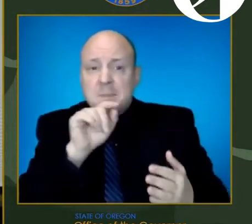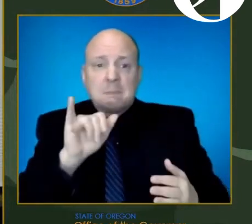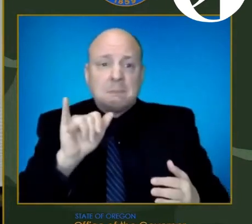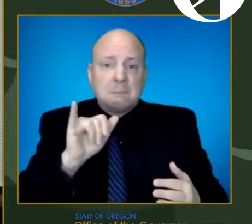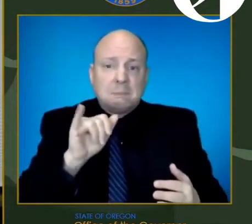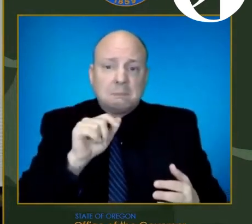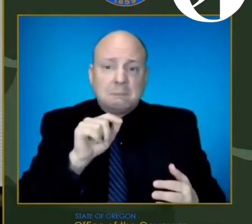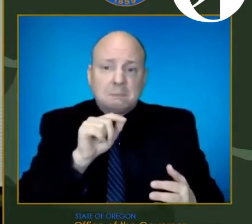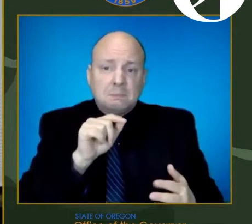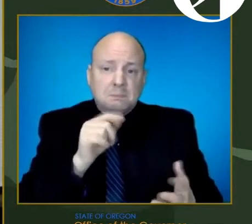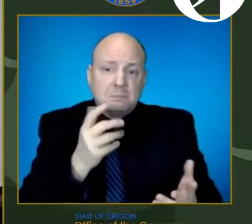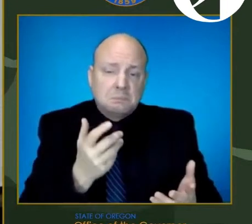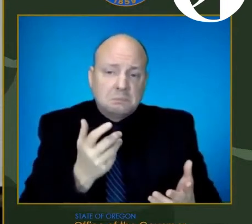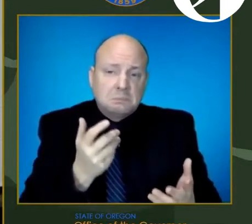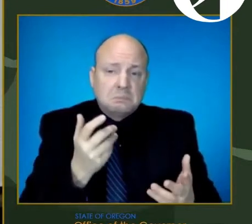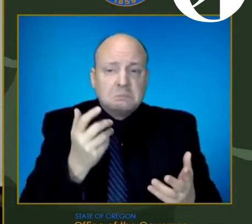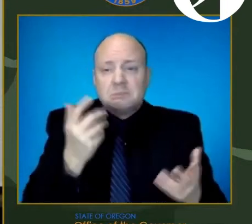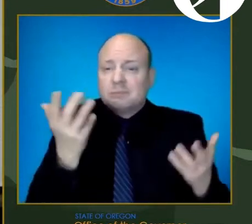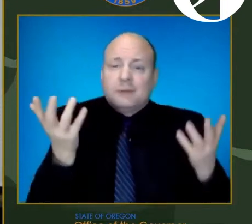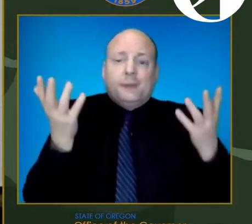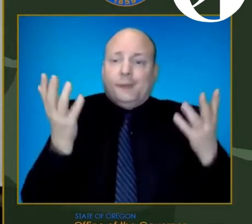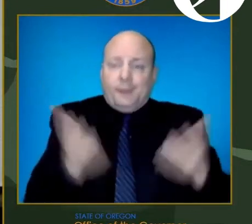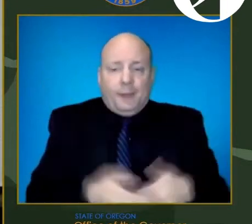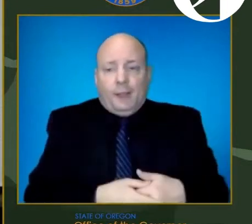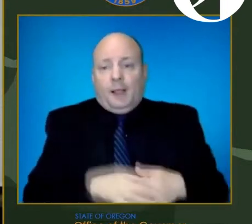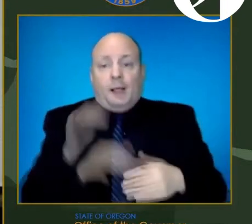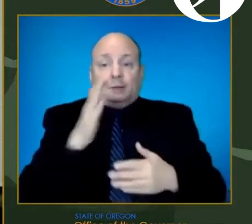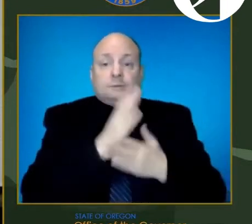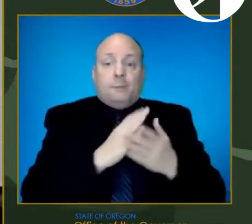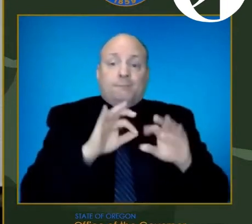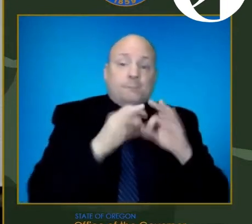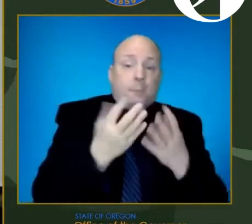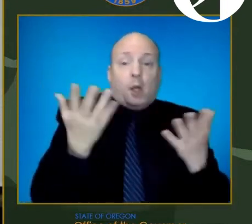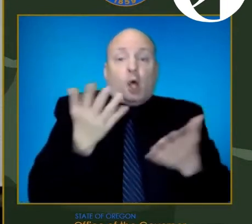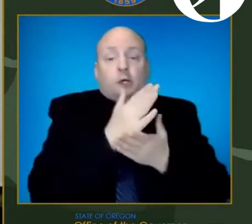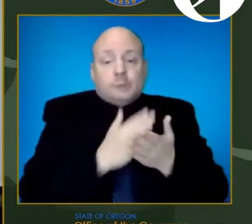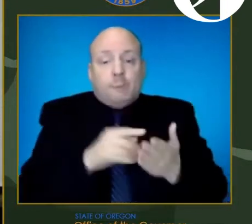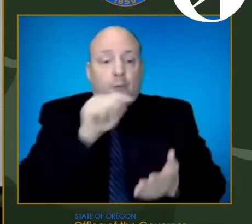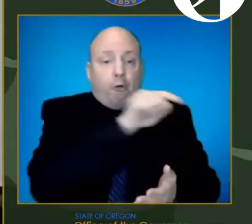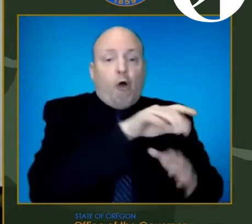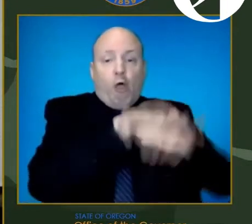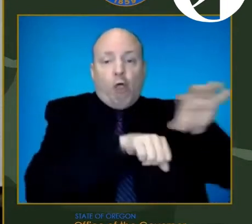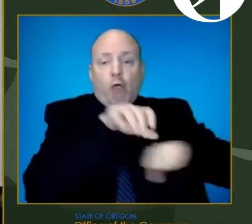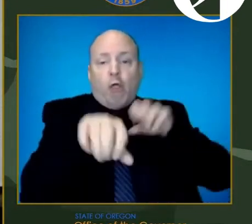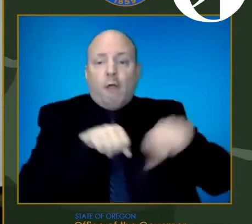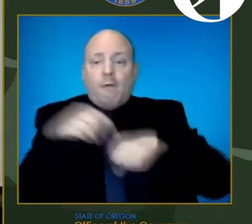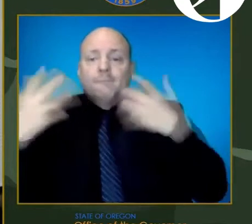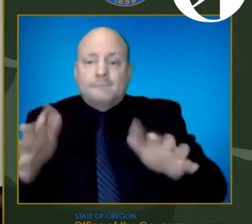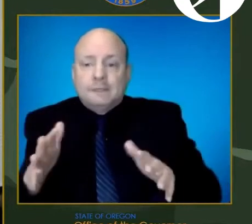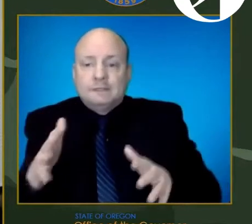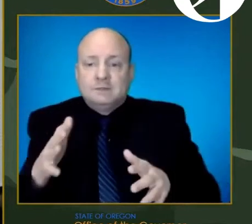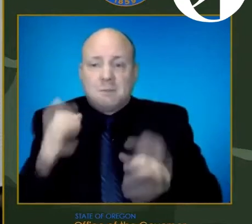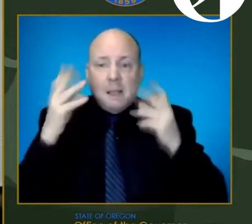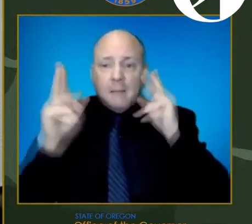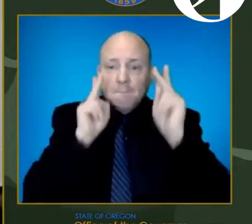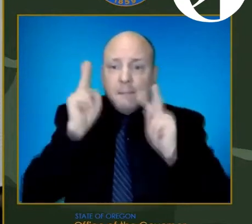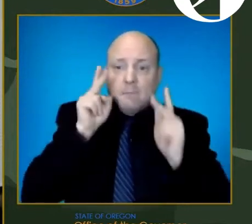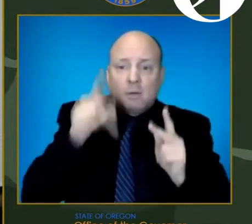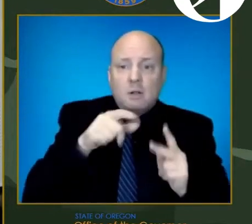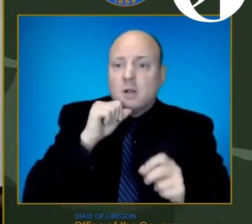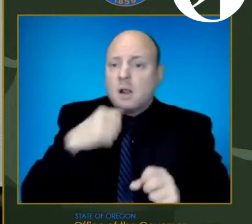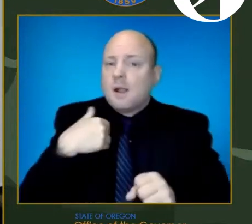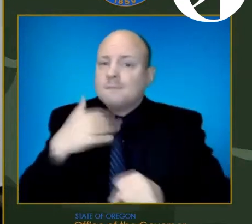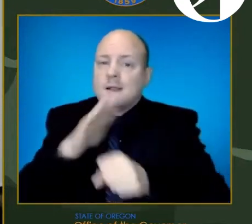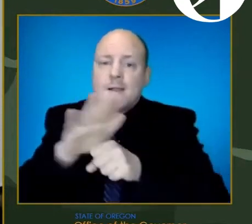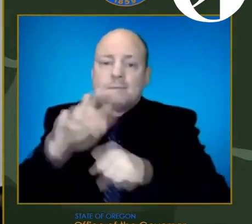And I feel lucky that we were able to get the things that we could. I know a lot of the folks in Blue River didn't have enough time